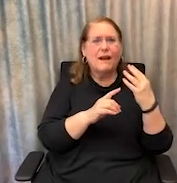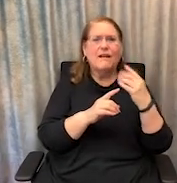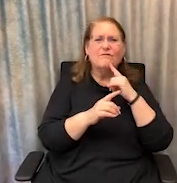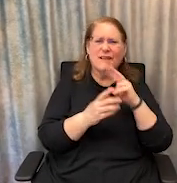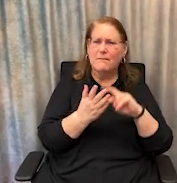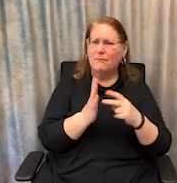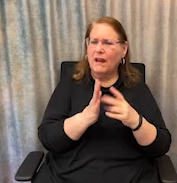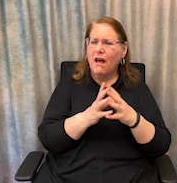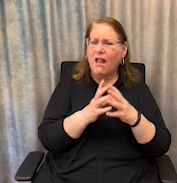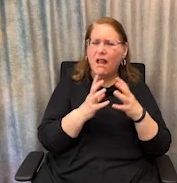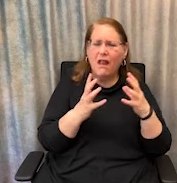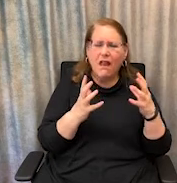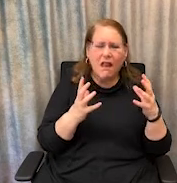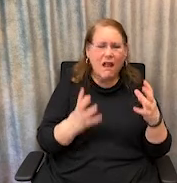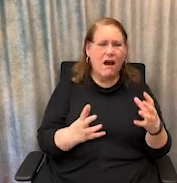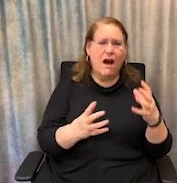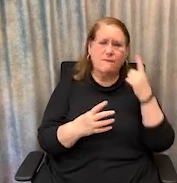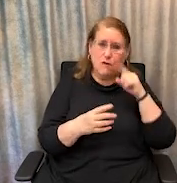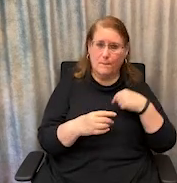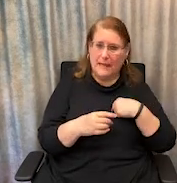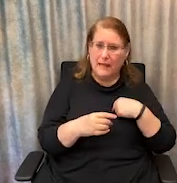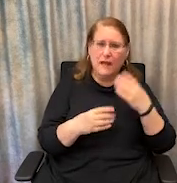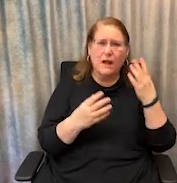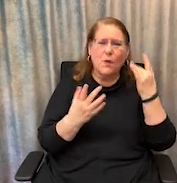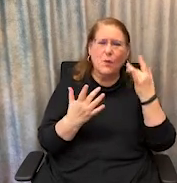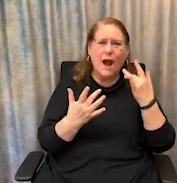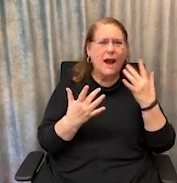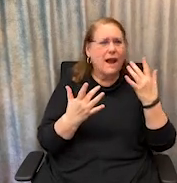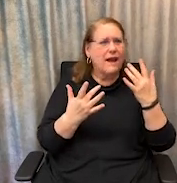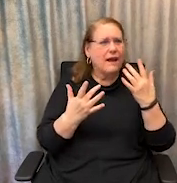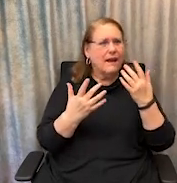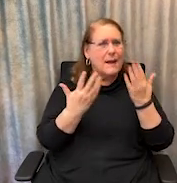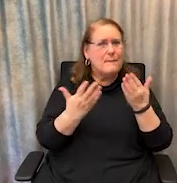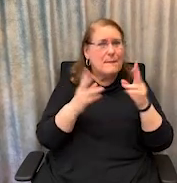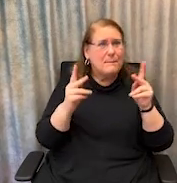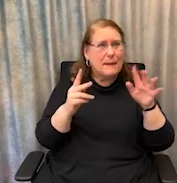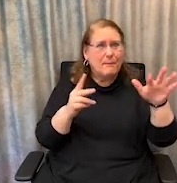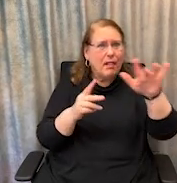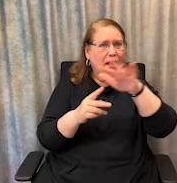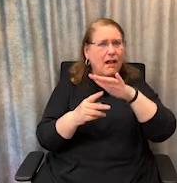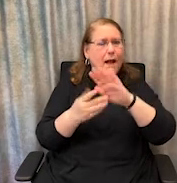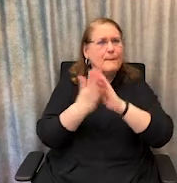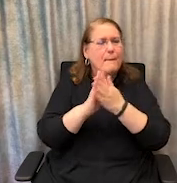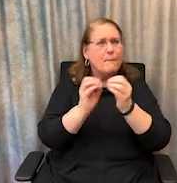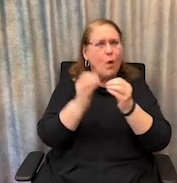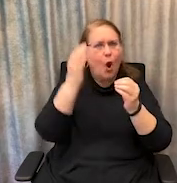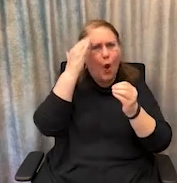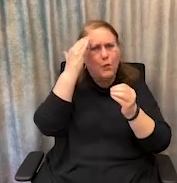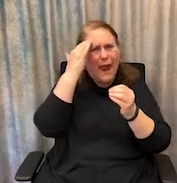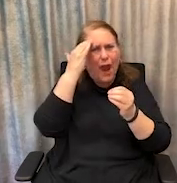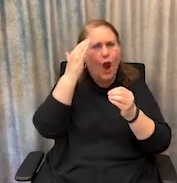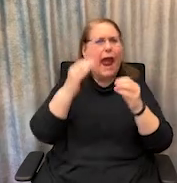shooting this movie meant a lot to me because that that more people get aware of the situation and that we need a change.